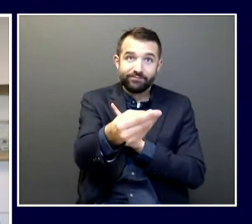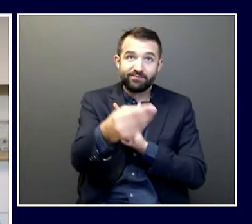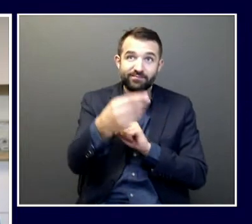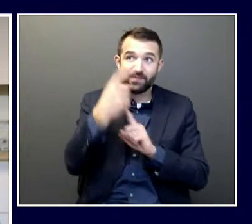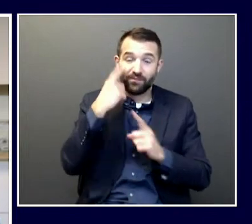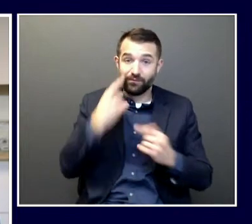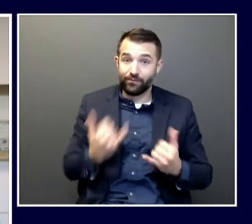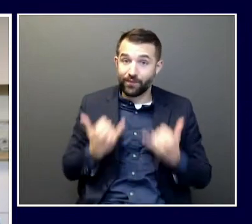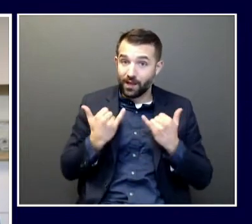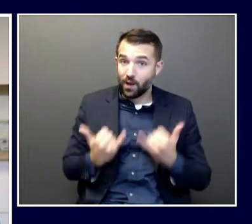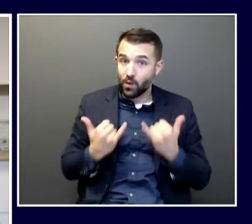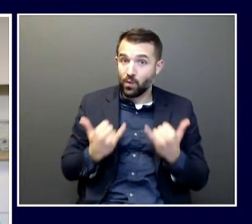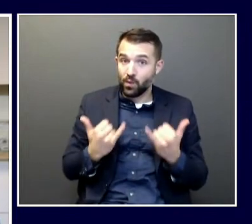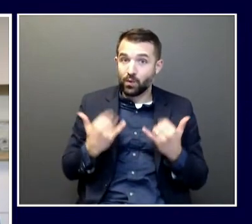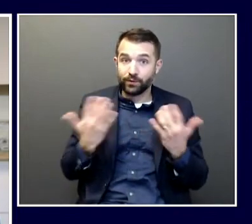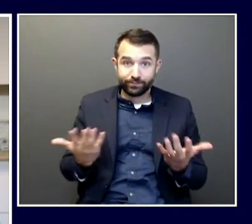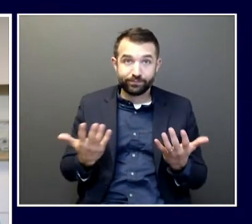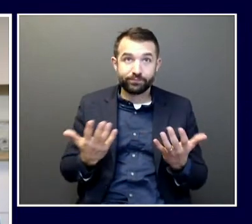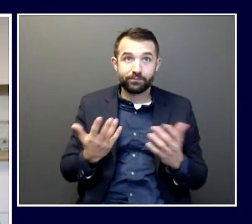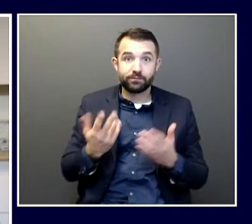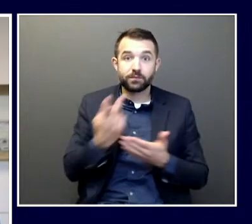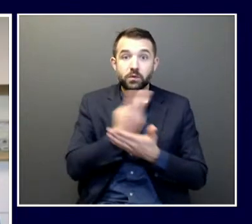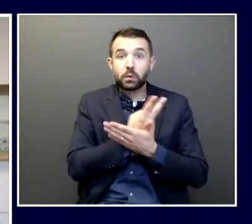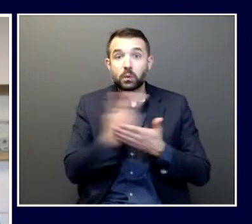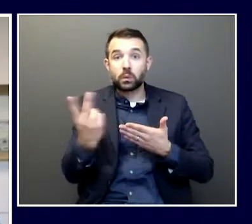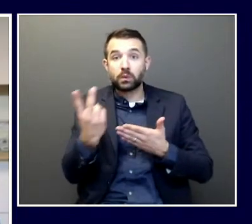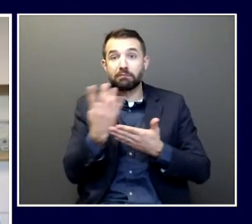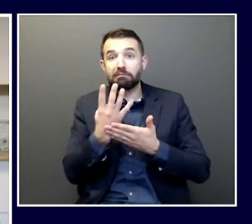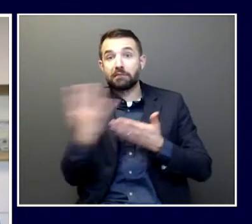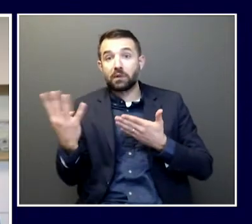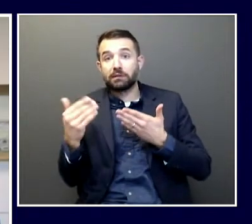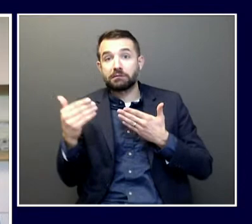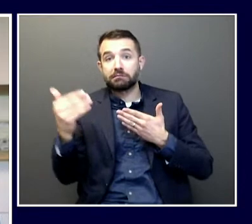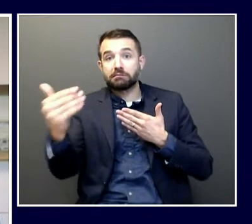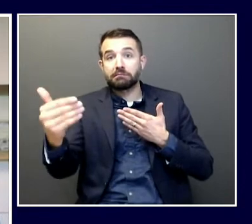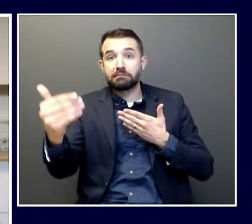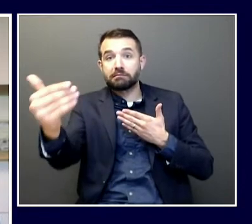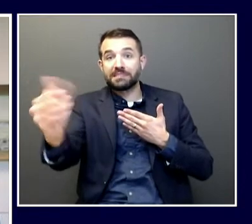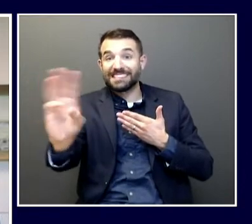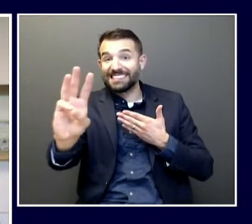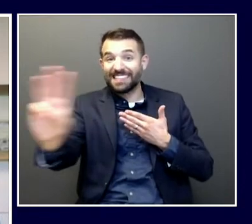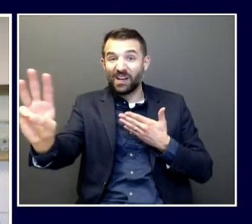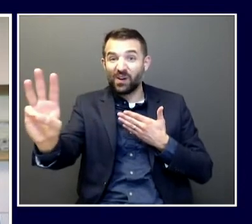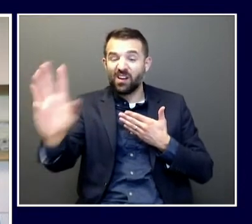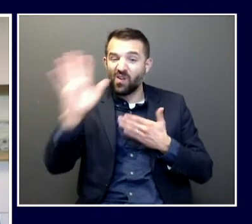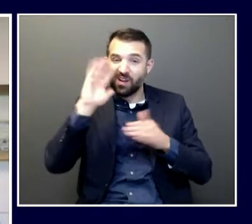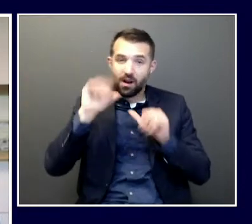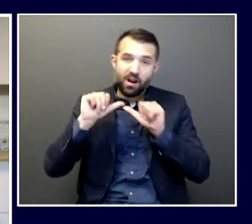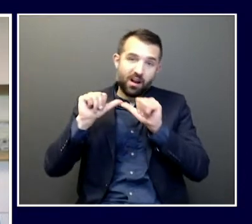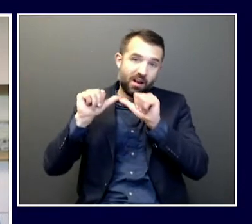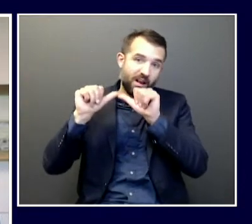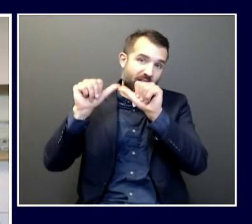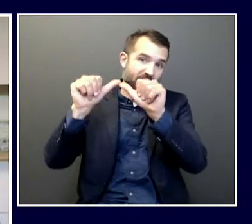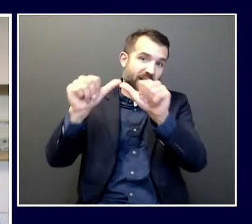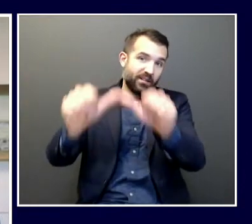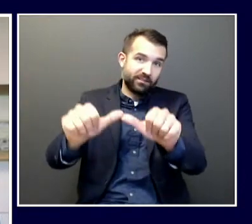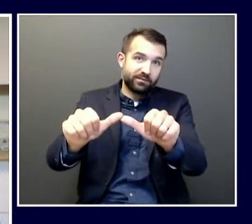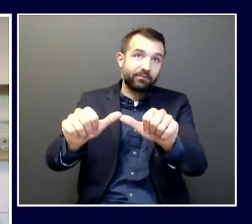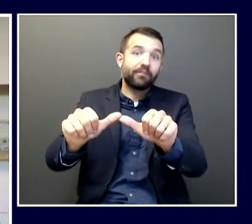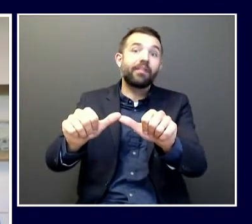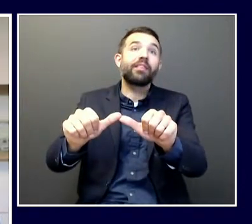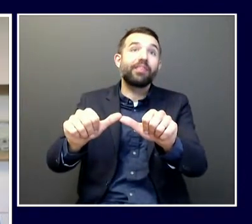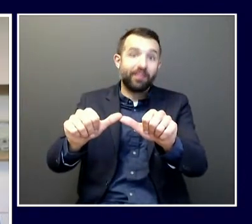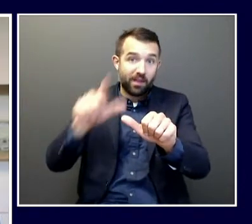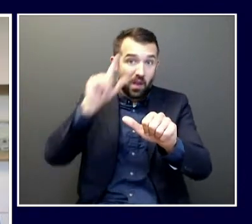are likely to continue. But in the medium and longer term, more than a few incubation periods out, that's up to us. If folks